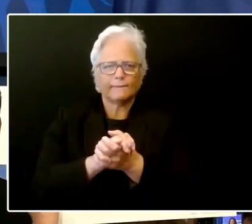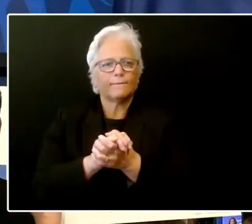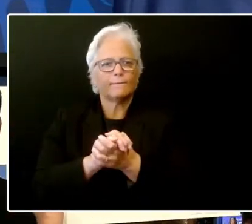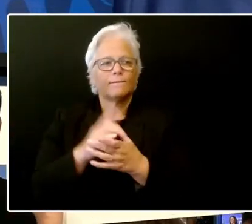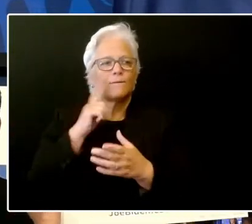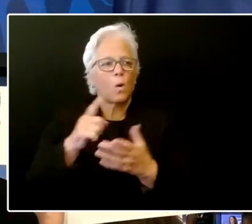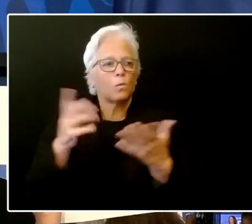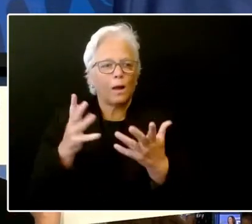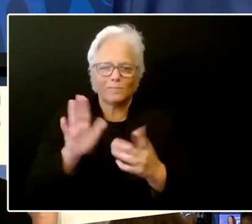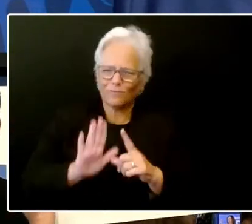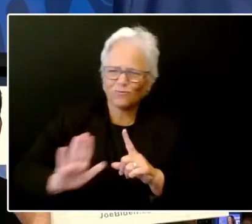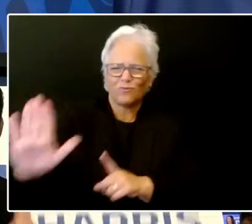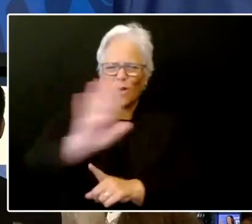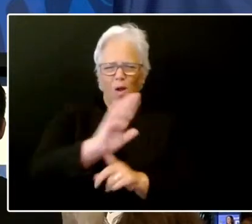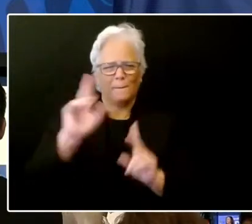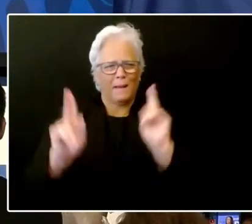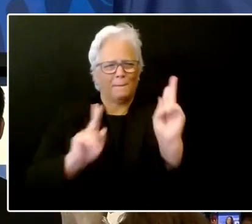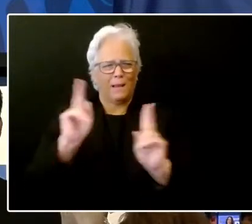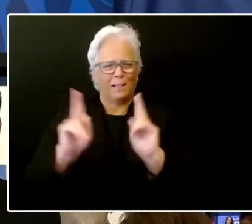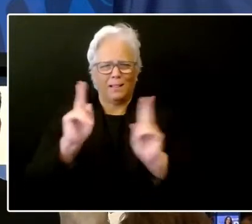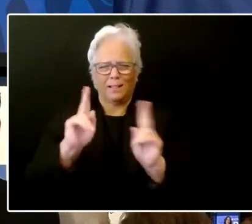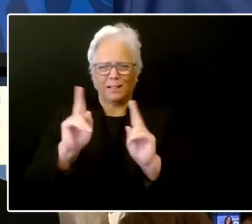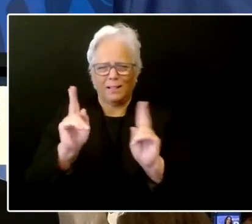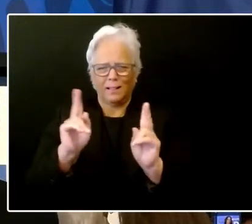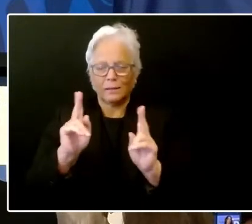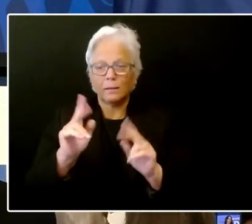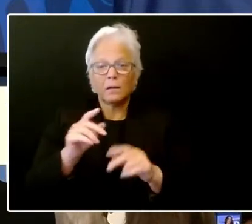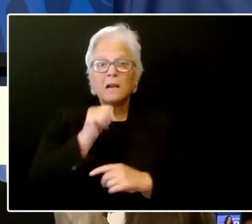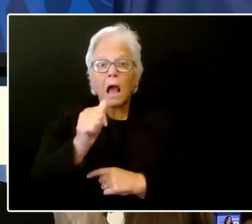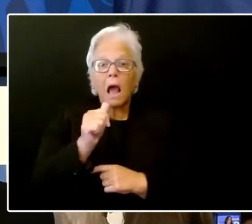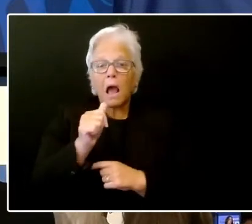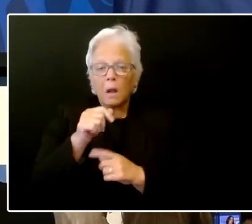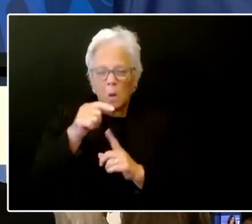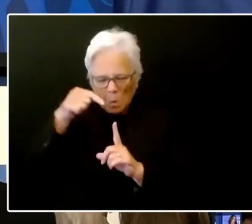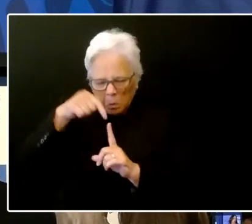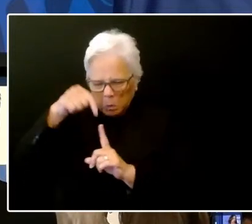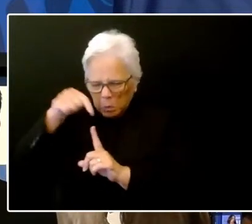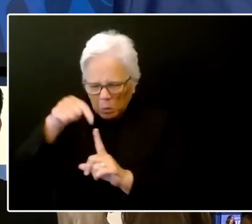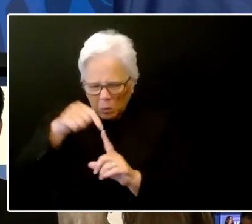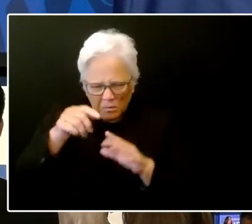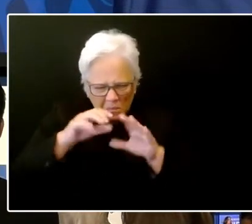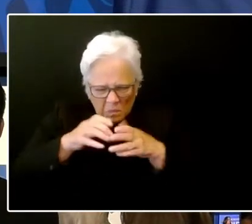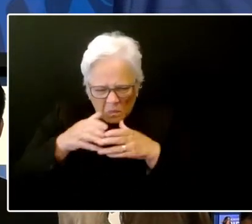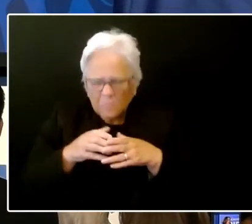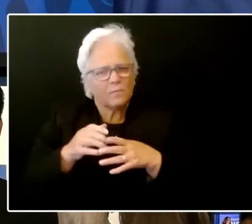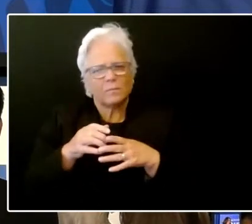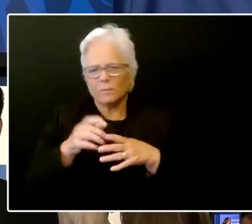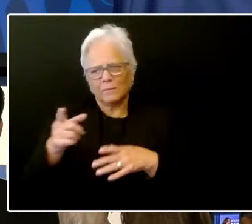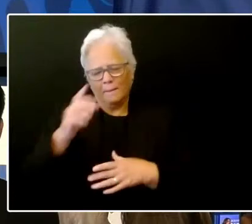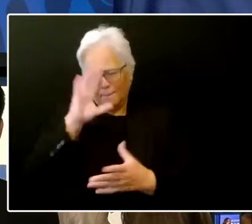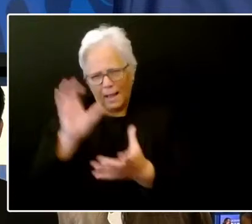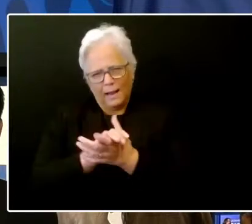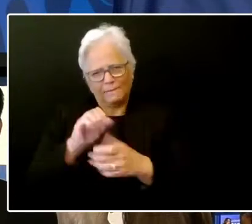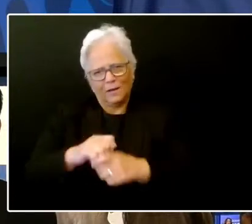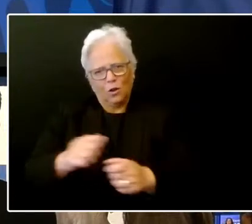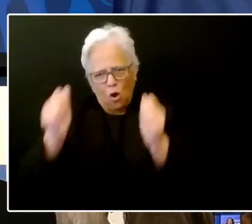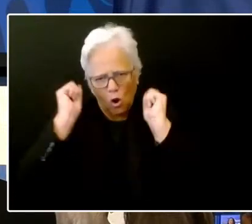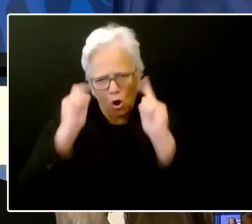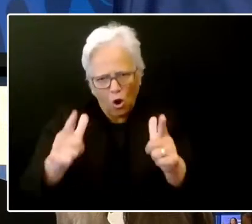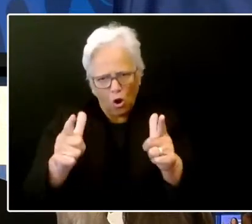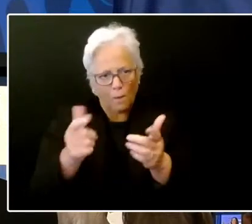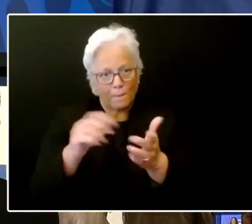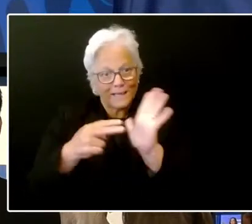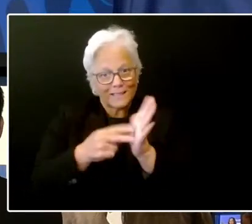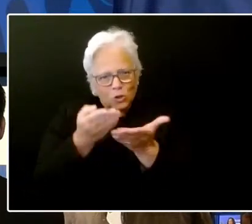you. And in this election, there can be no doubt who you can count on to fight for